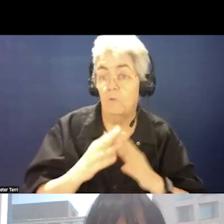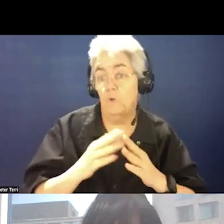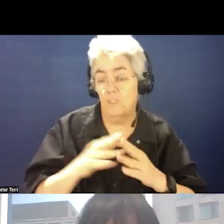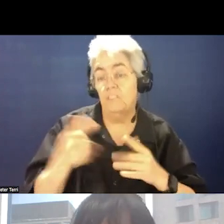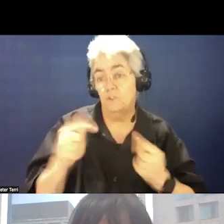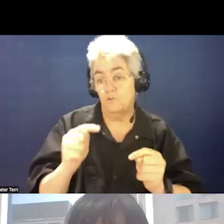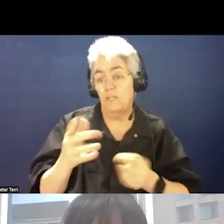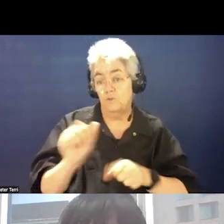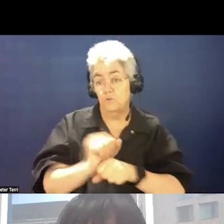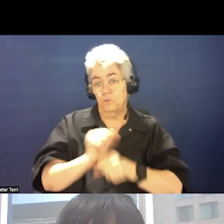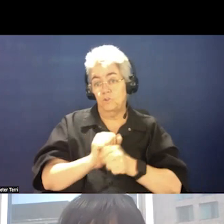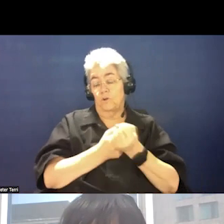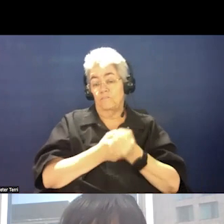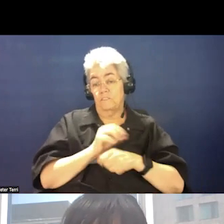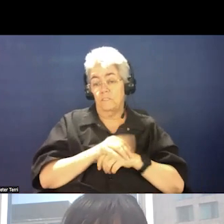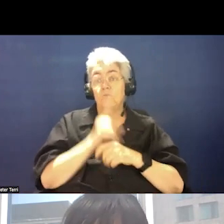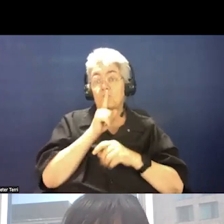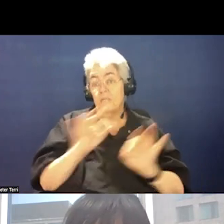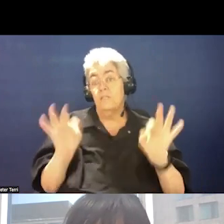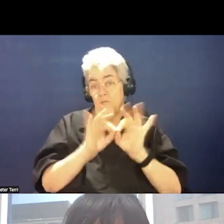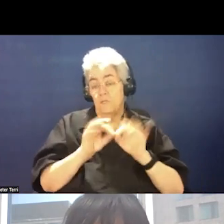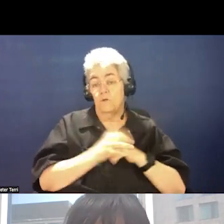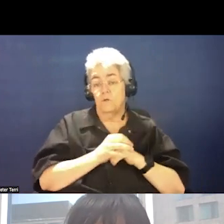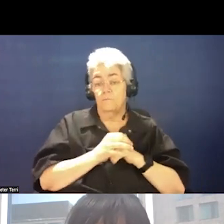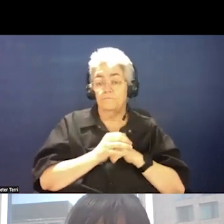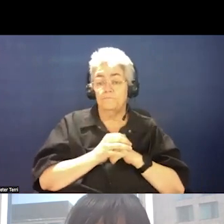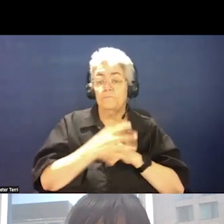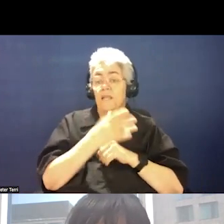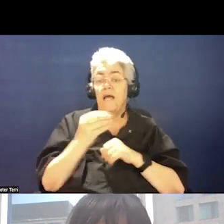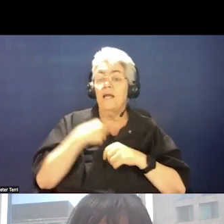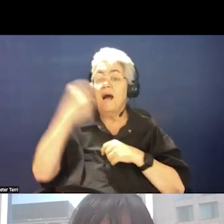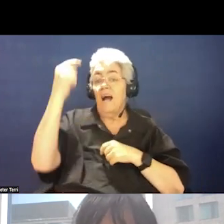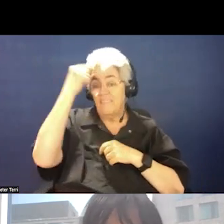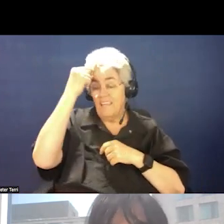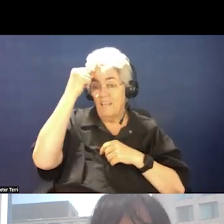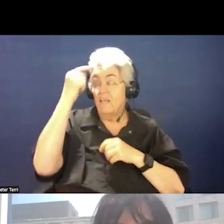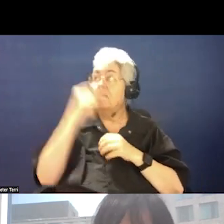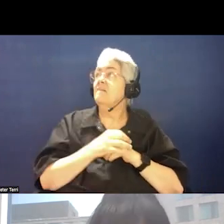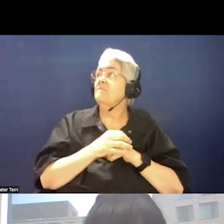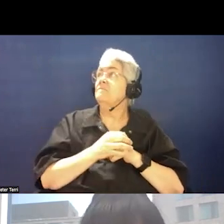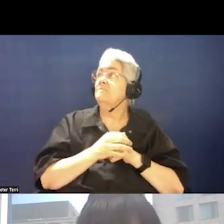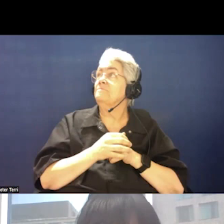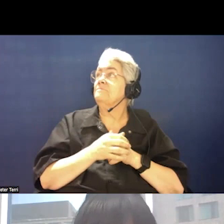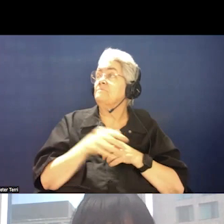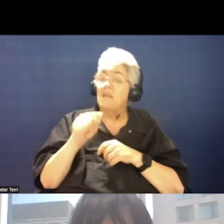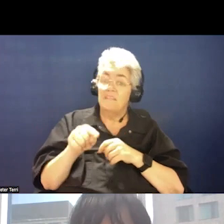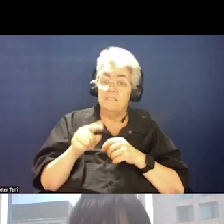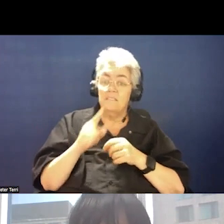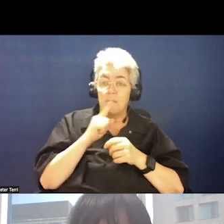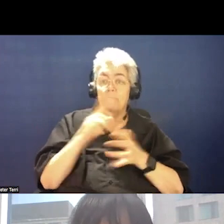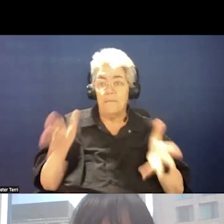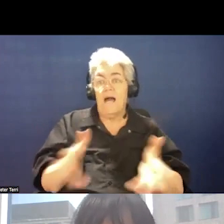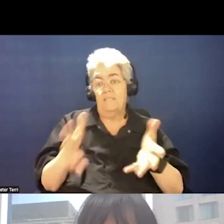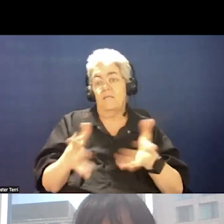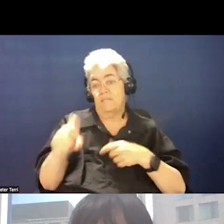service is really, really critical. And I think, this sort of backs up the need for that focus and the need